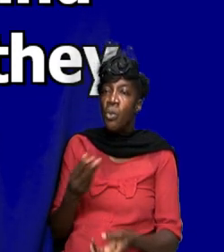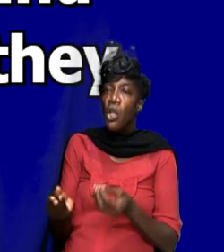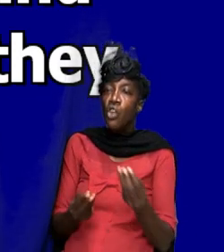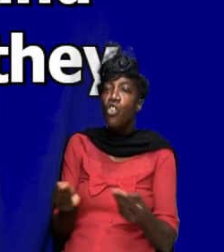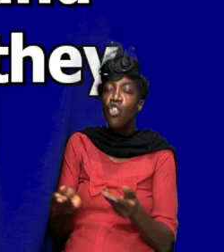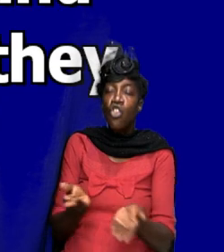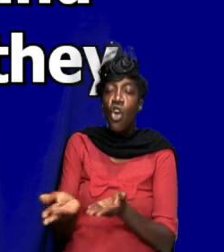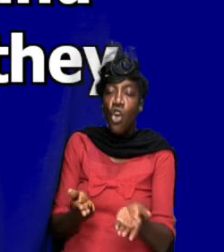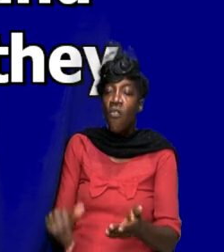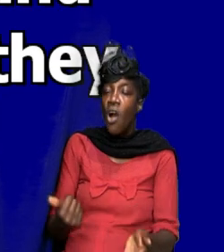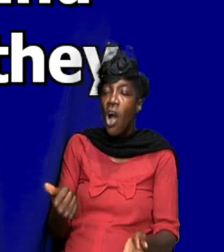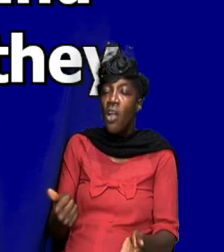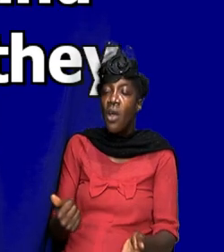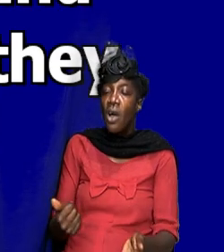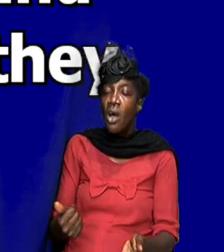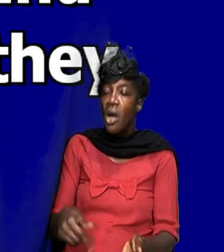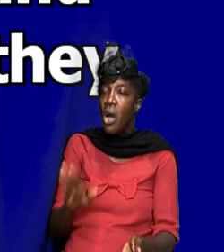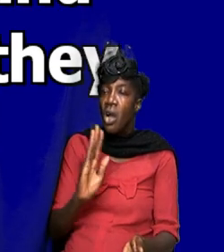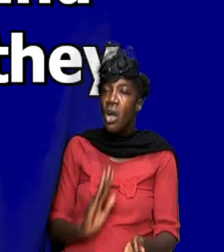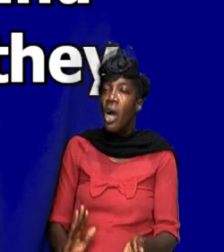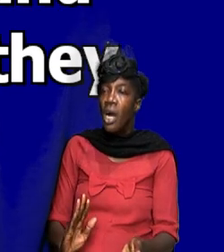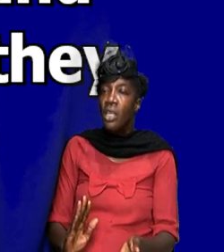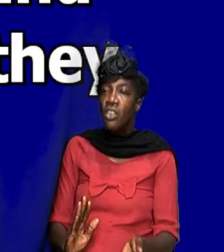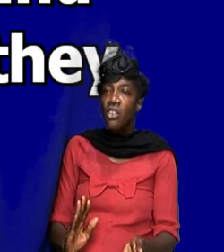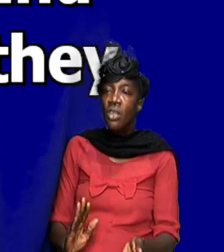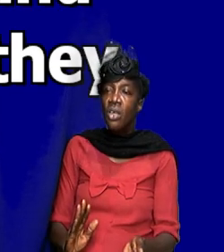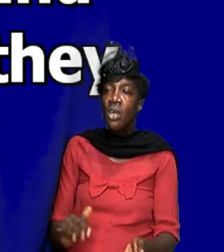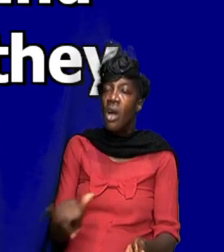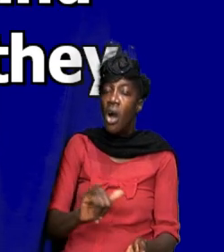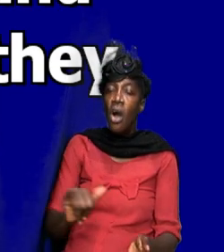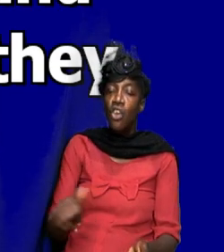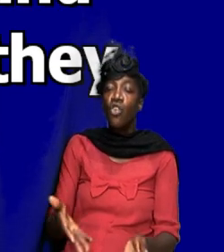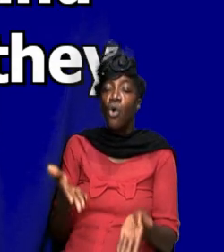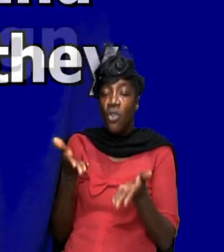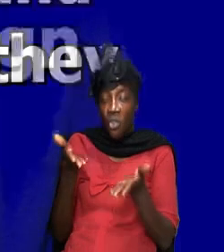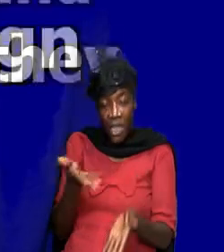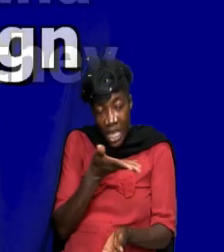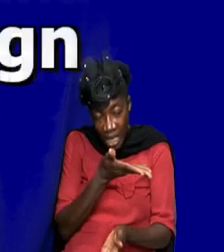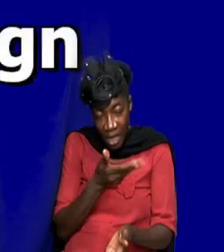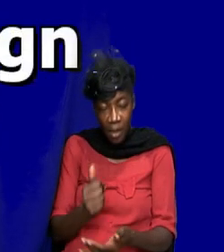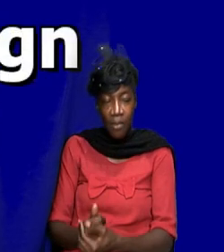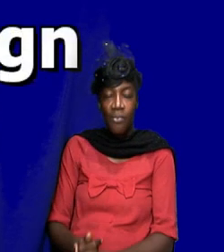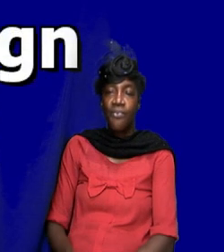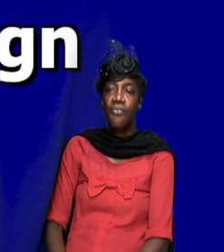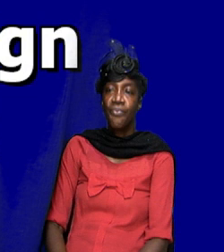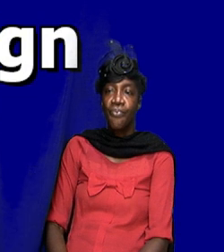other gods, so do they also unto thee.